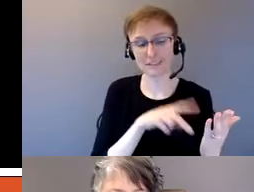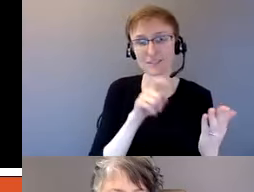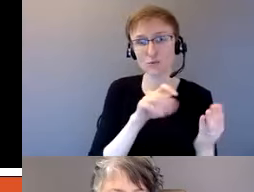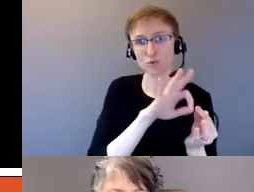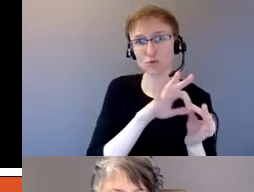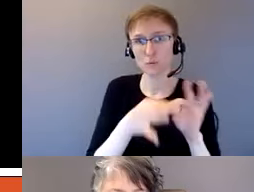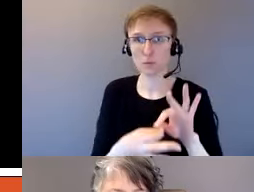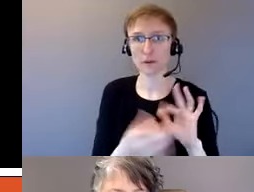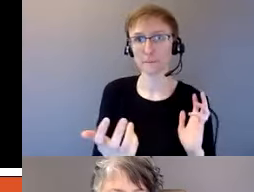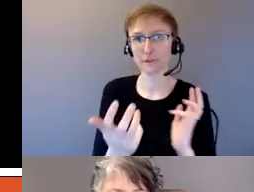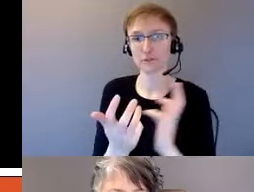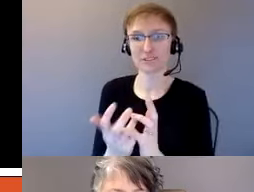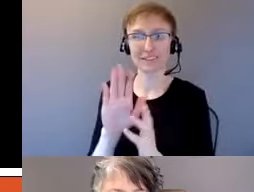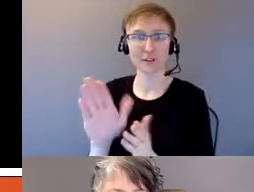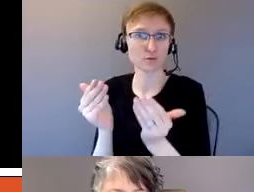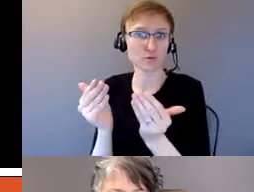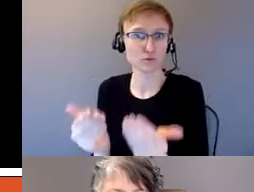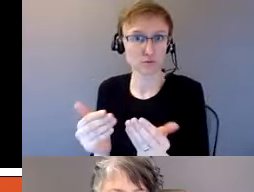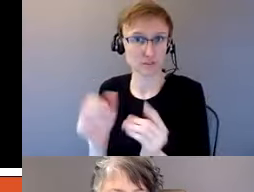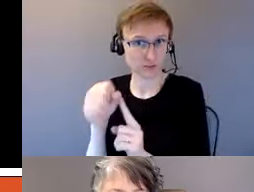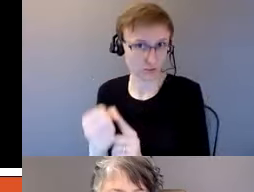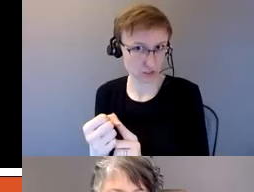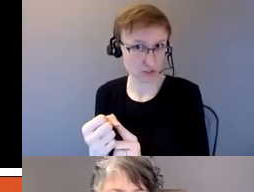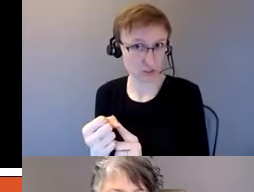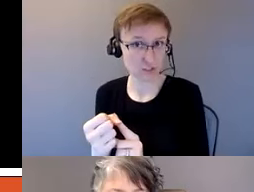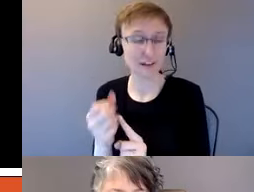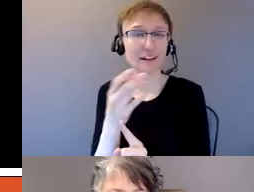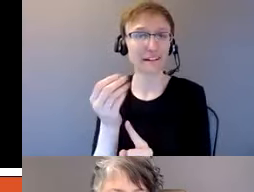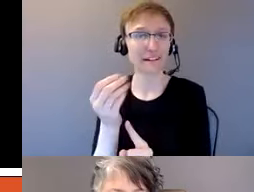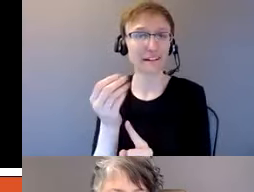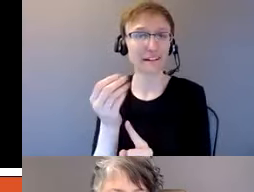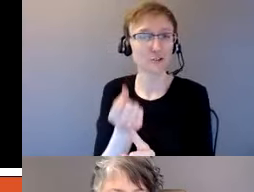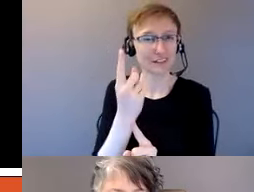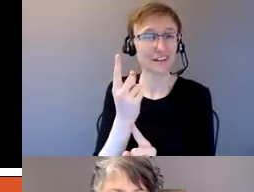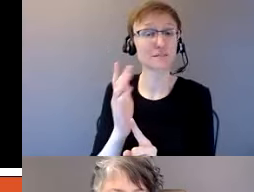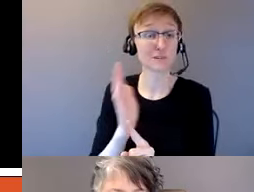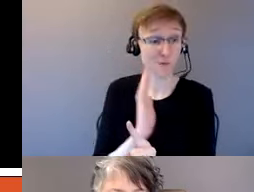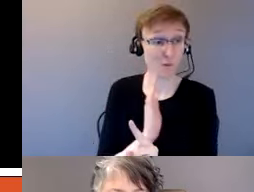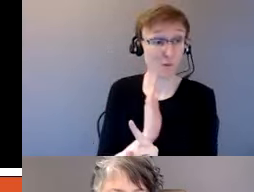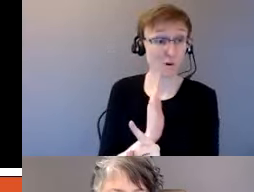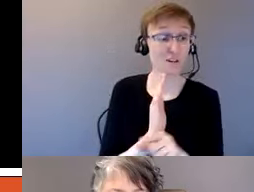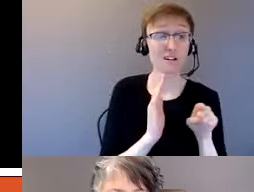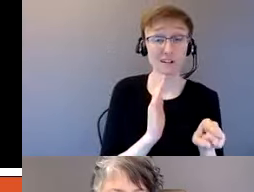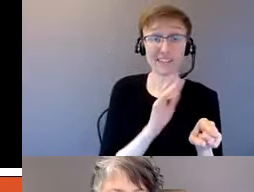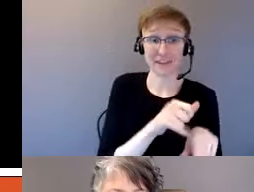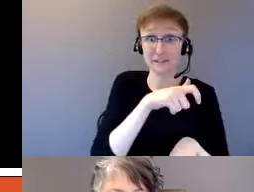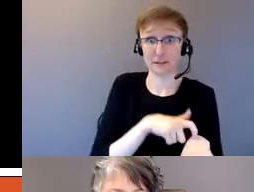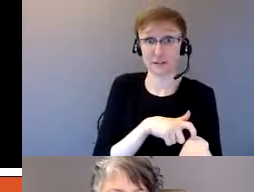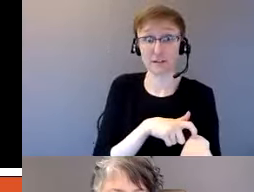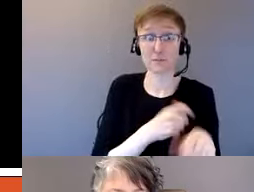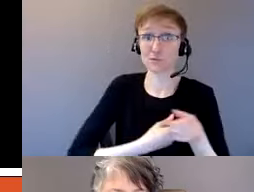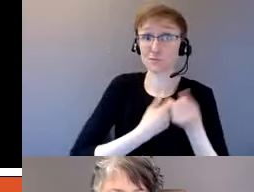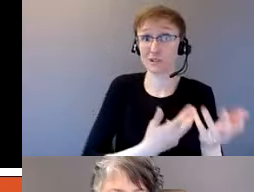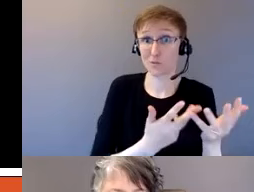the circumstances prevailing at the time the wish was expressed. And this is in case law, Conway versus Jack.